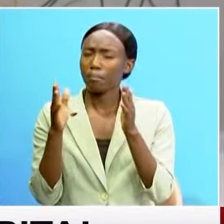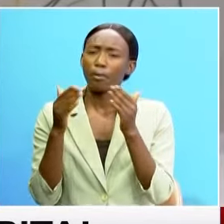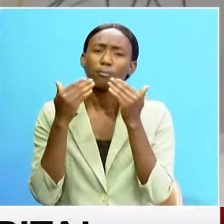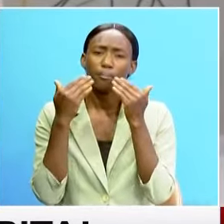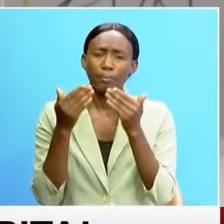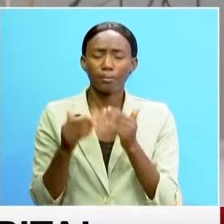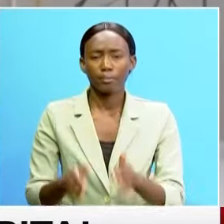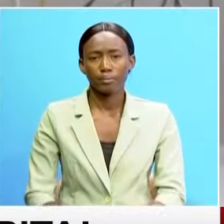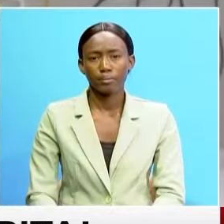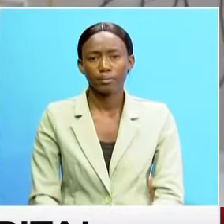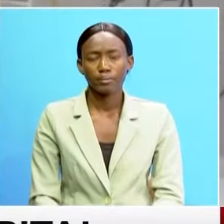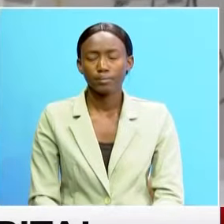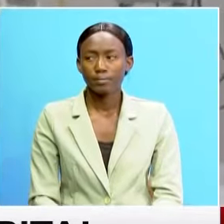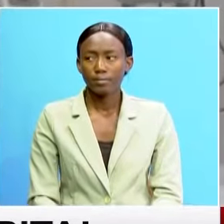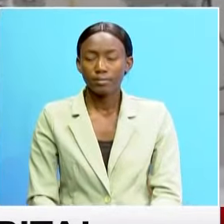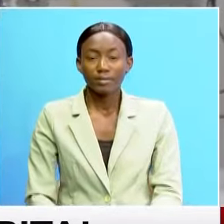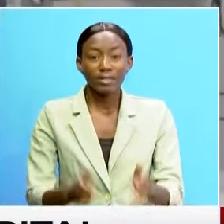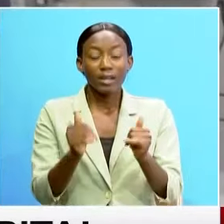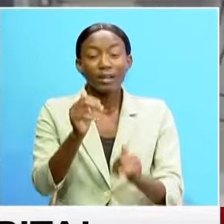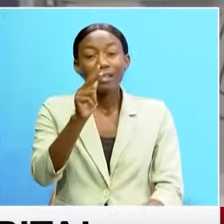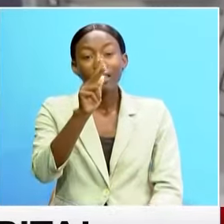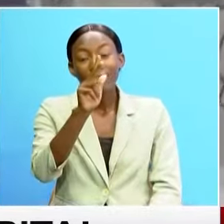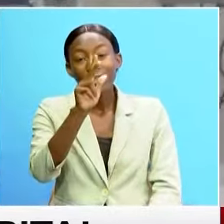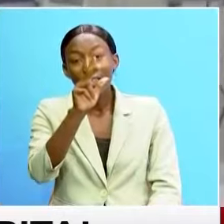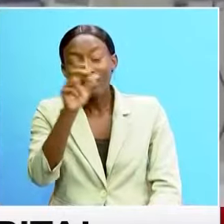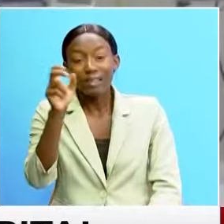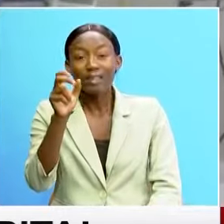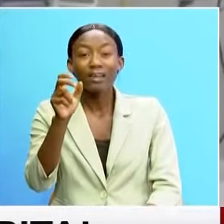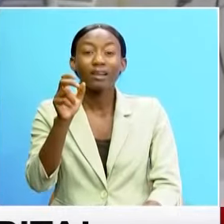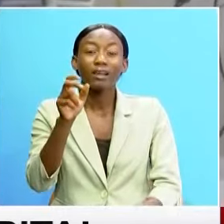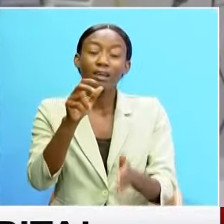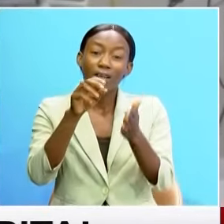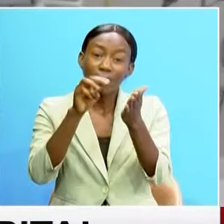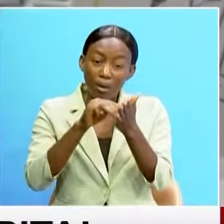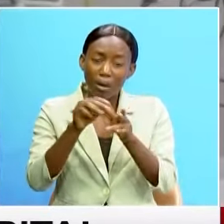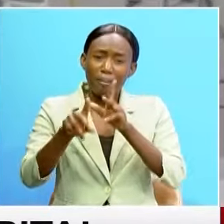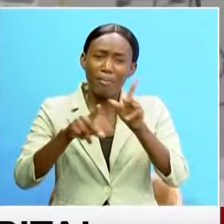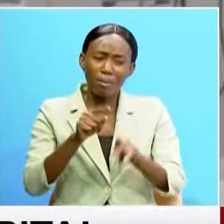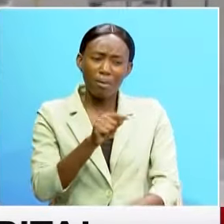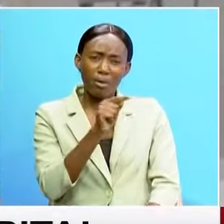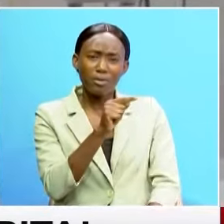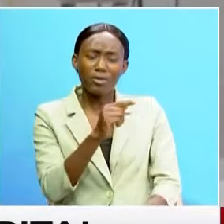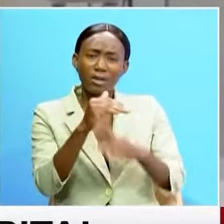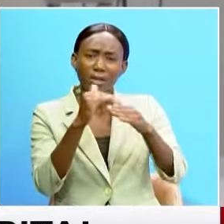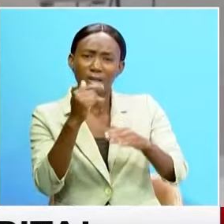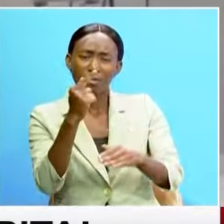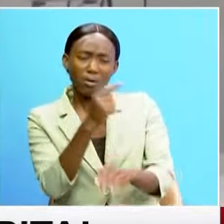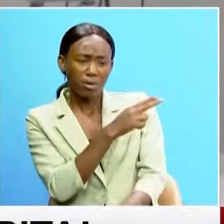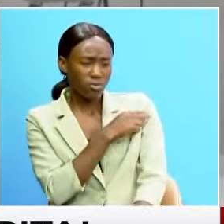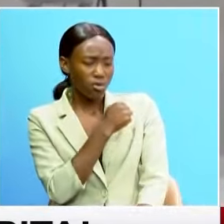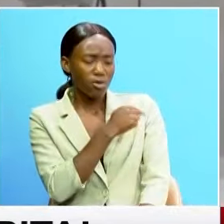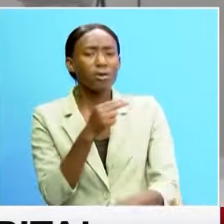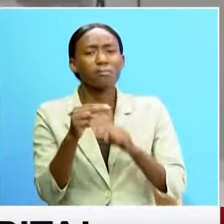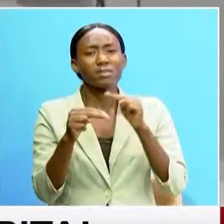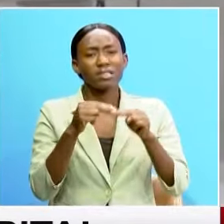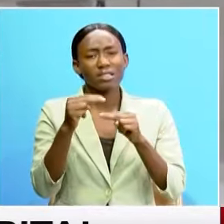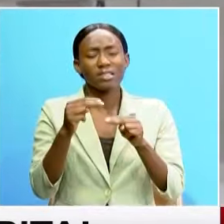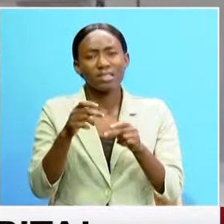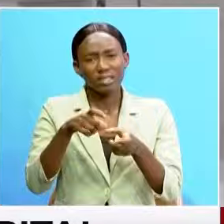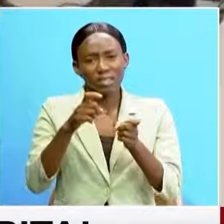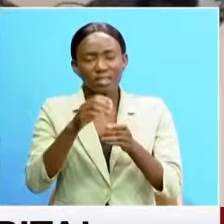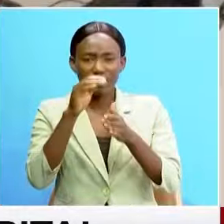With a catchment area of 300,000 people, Chimwemwe Level 1 Hospital will help reduce referrals to Kitwe